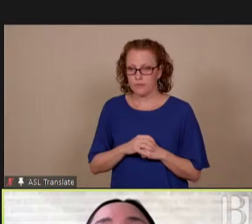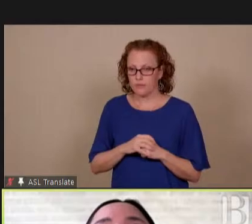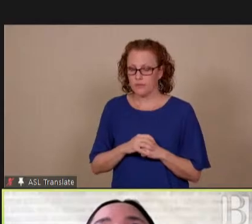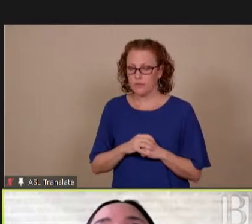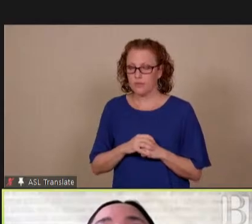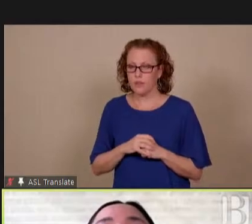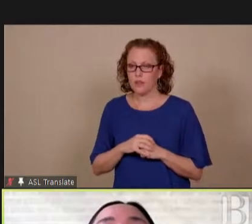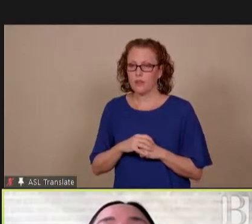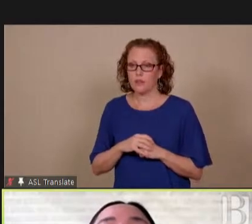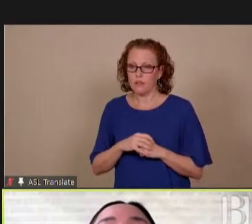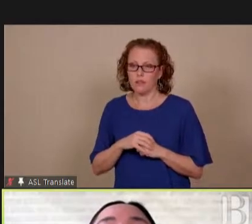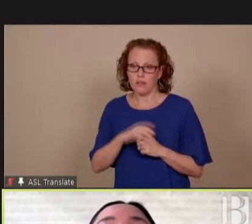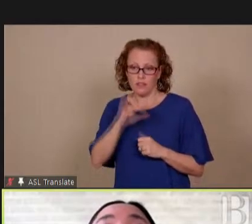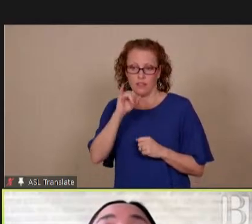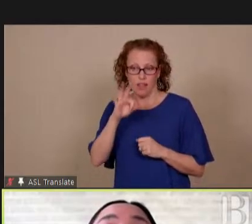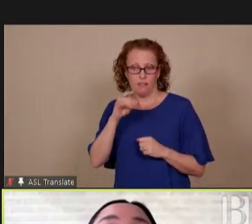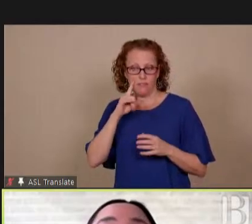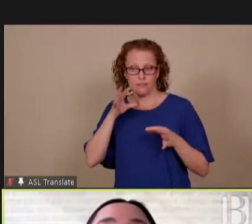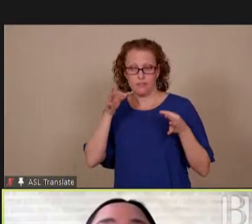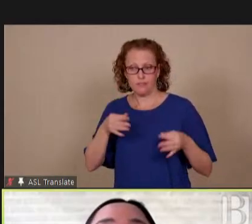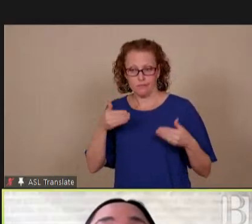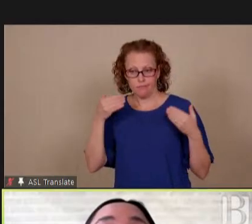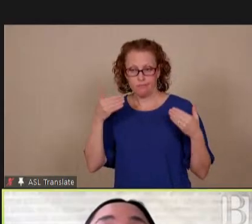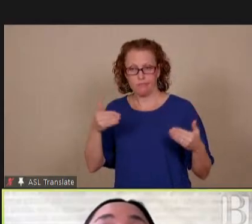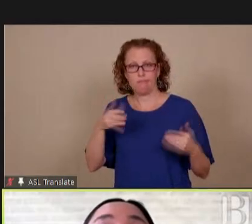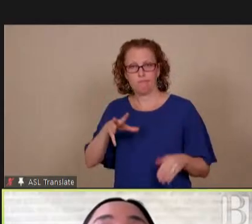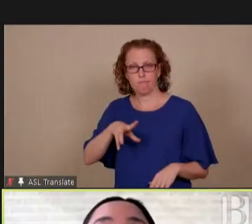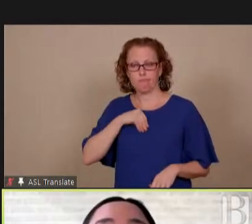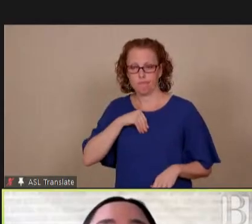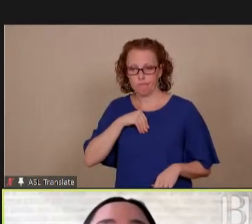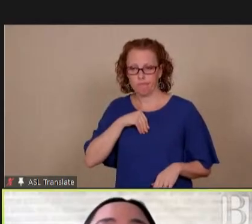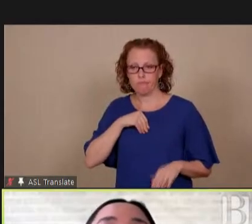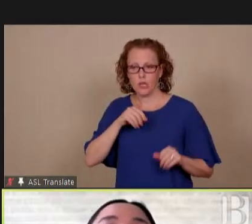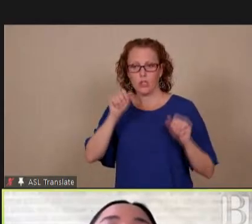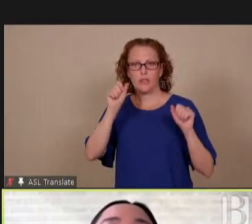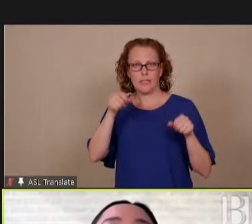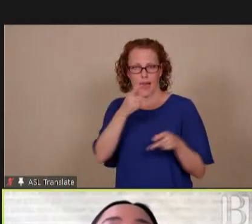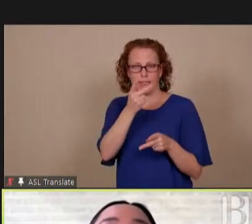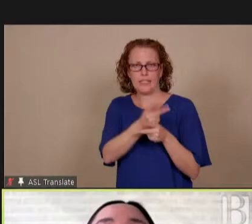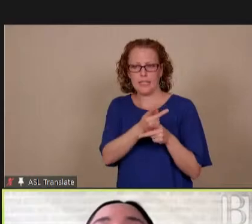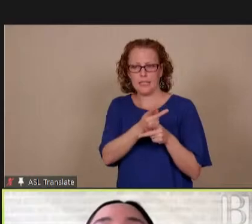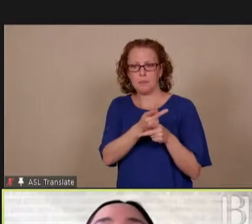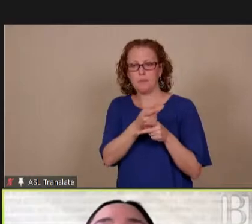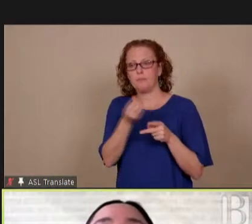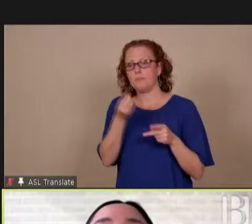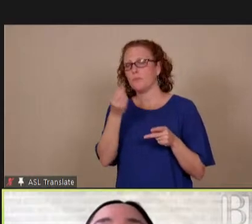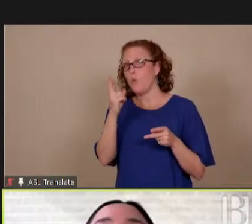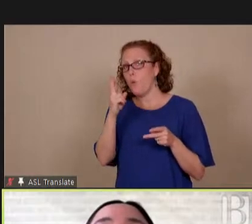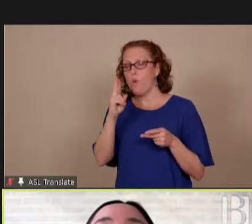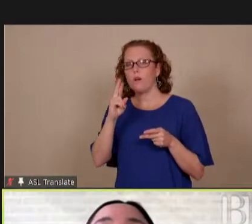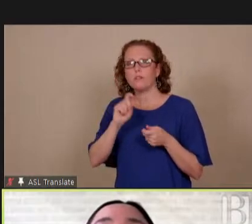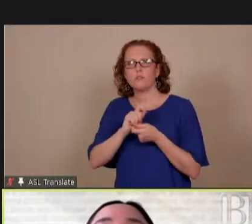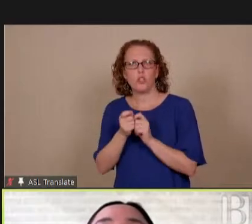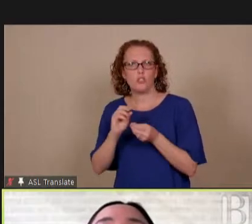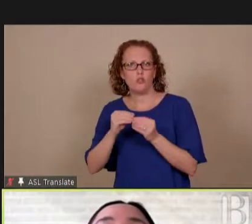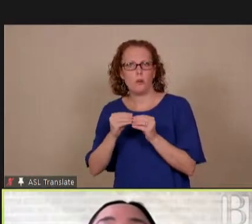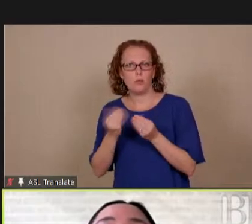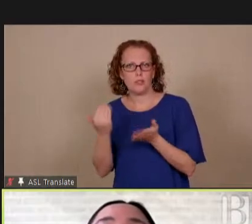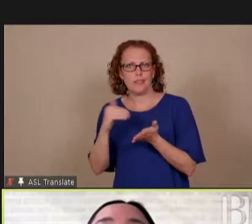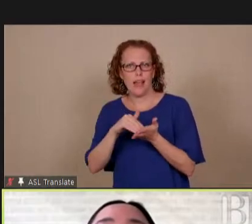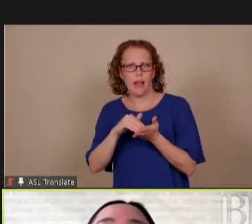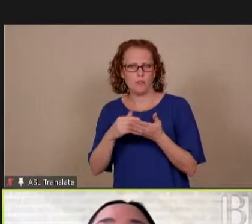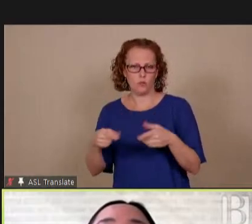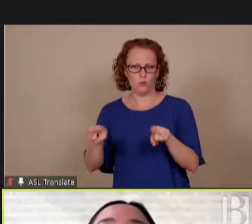adopt the configuration as it appears, but they could just renumber accordingly to make